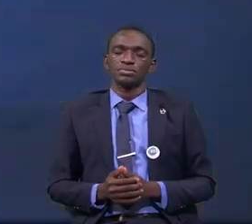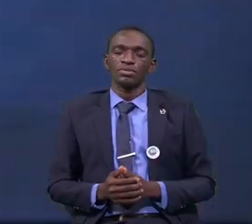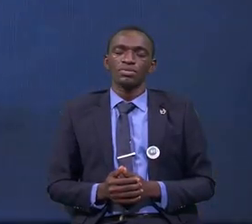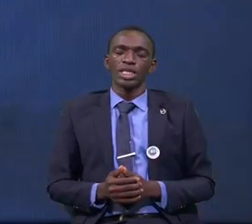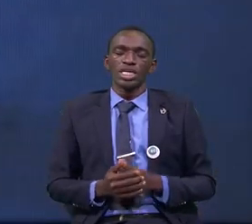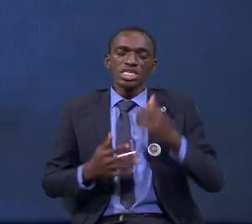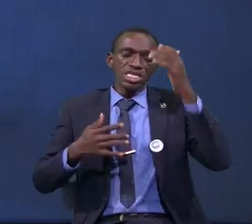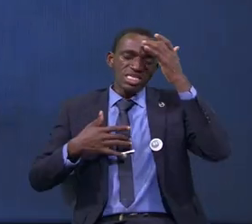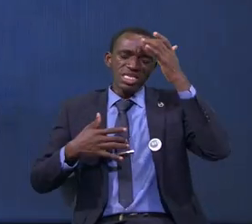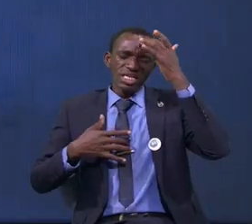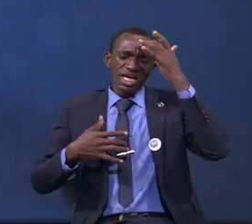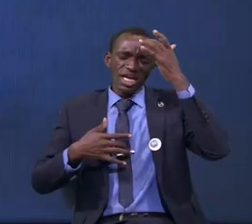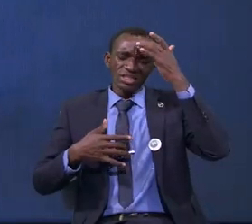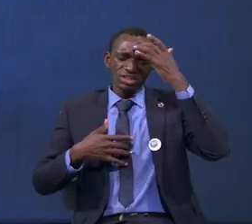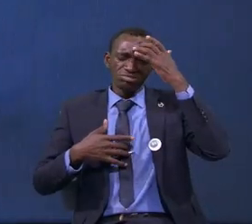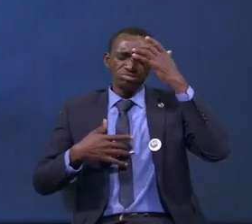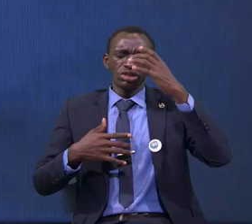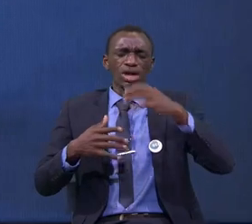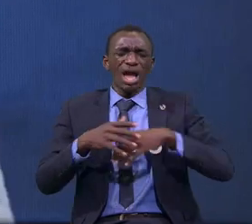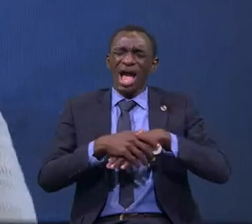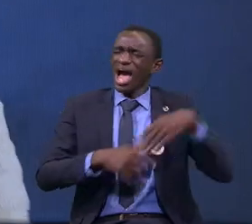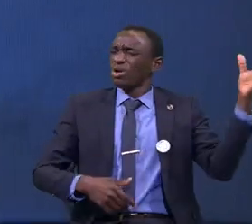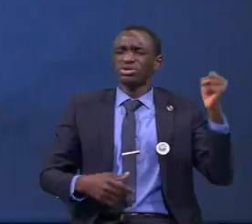Sickness come out of your body.